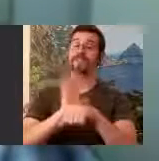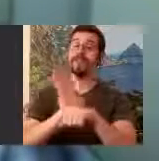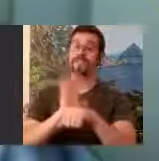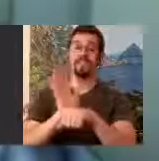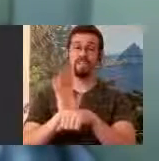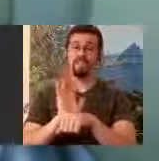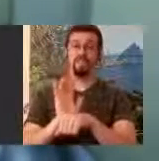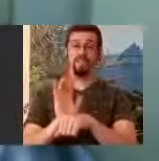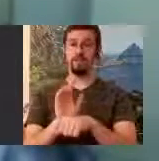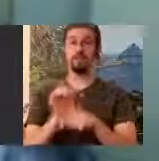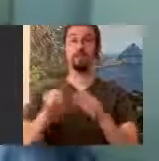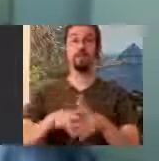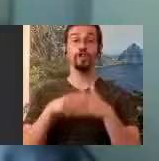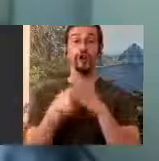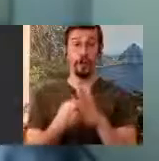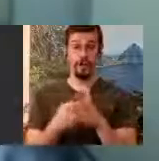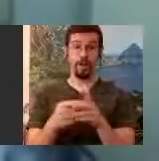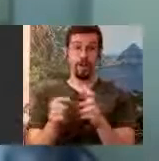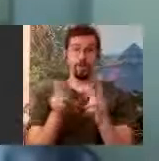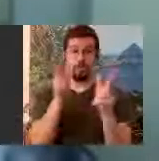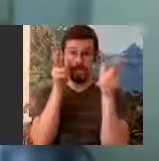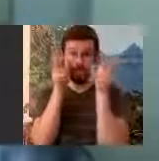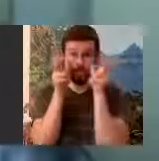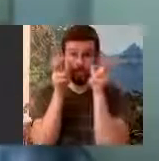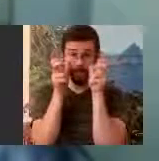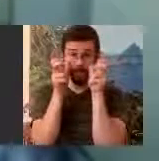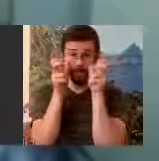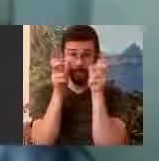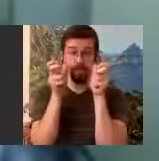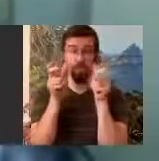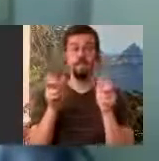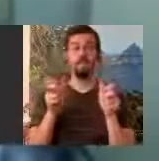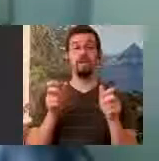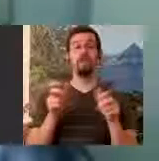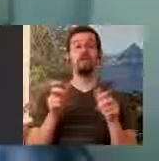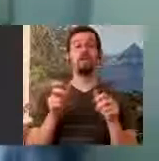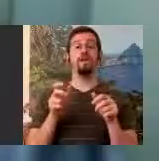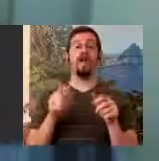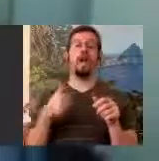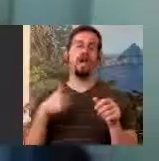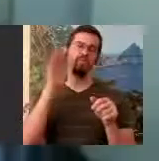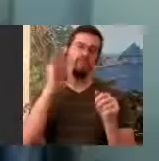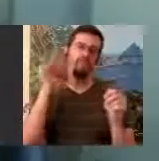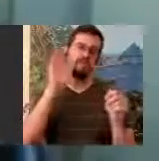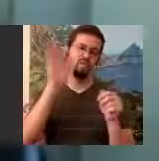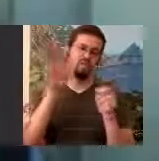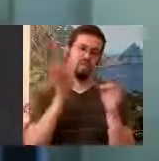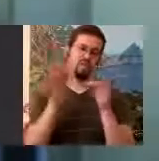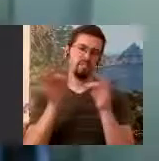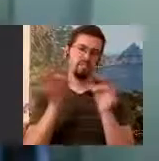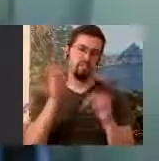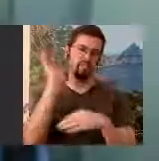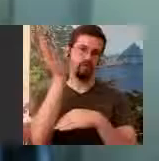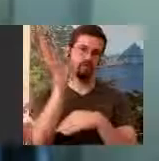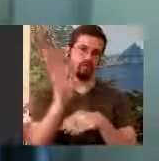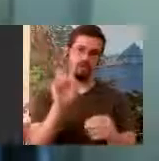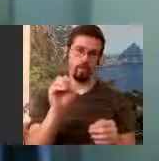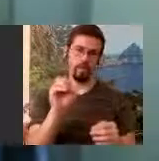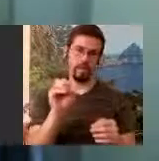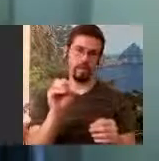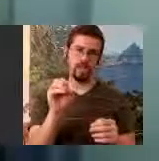receptive in our world. I'll explain this in my presentation 40 at the end of the